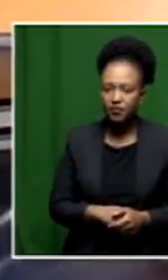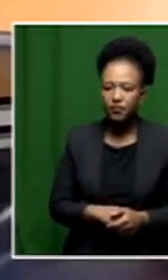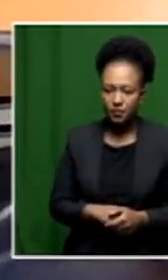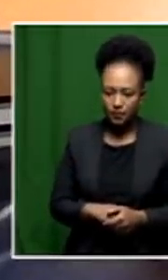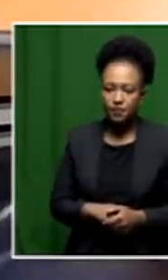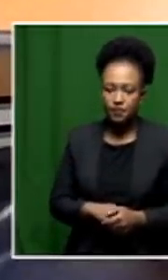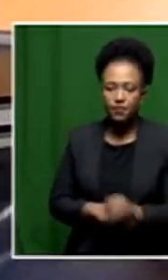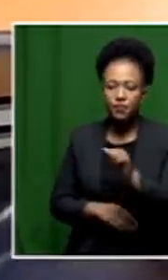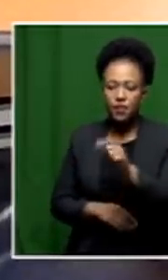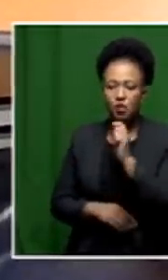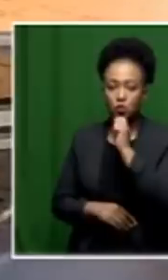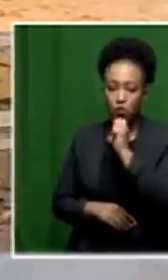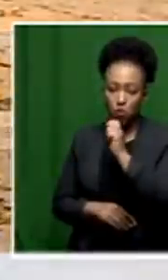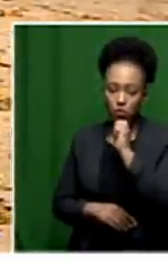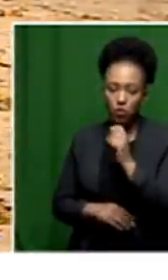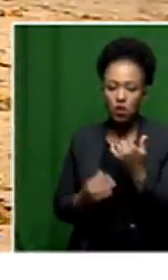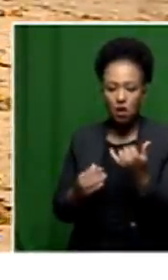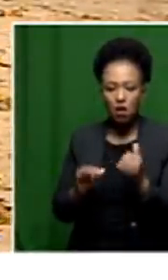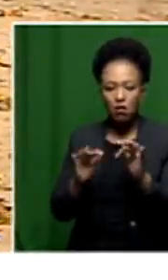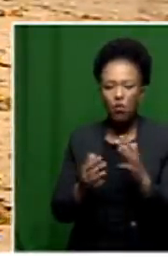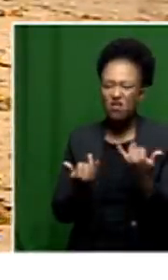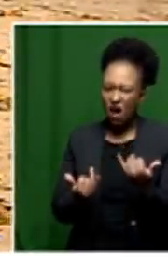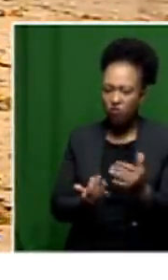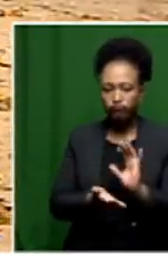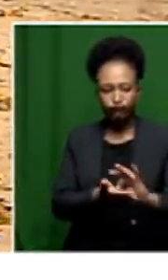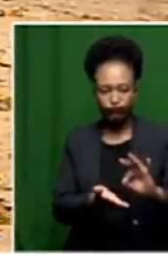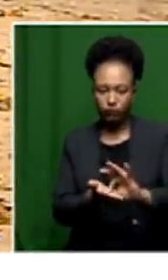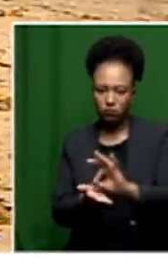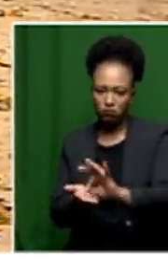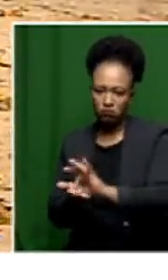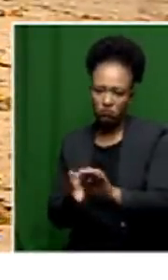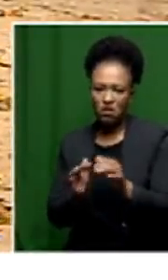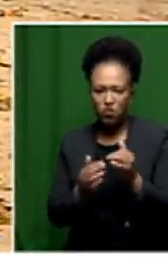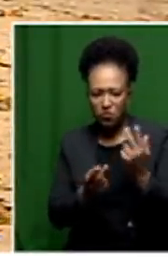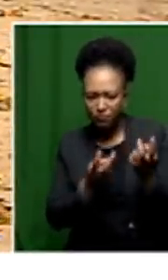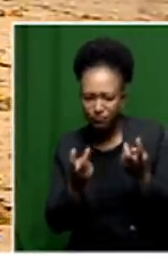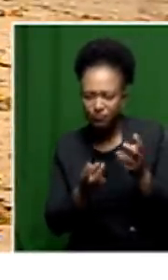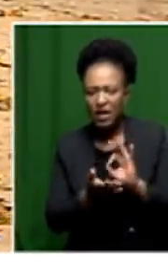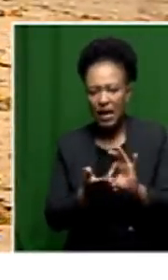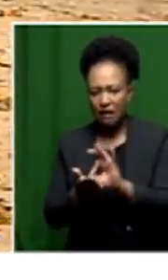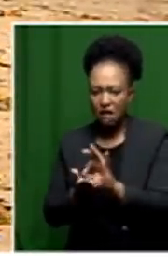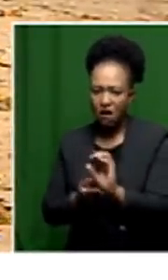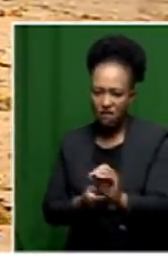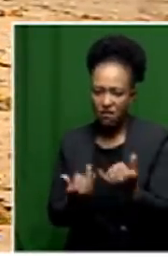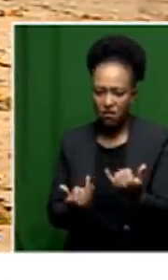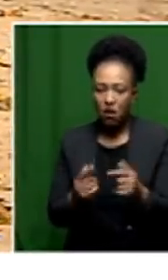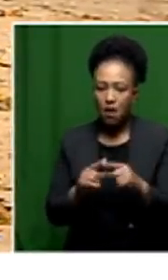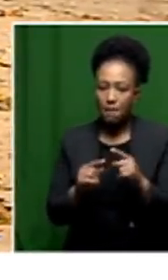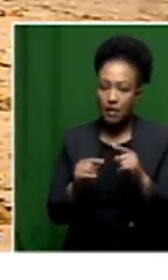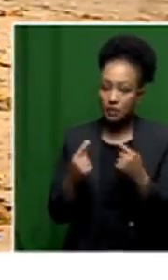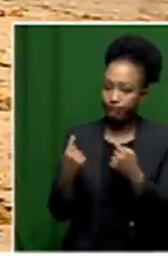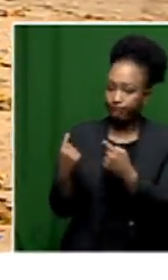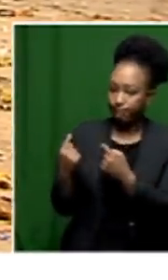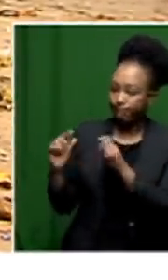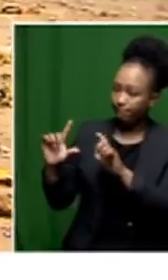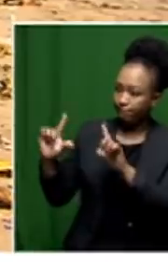Indeed, Sakina, mopping up operations are well underway in some parts of the province. But behind me, Sakina, I'm